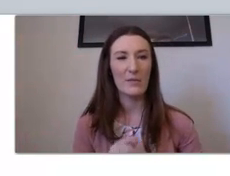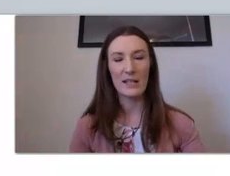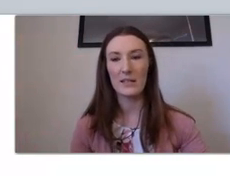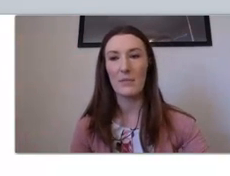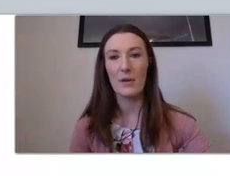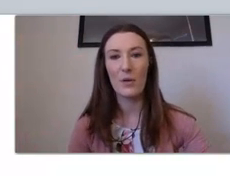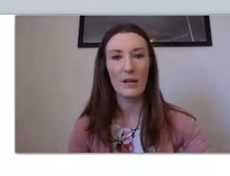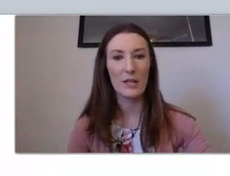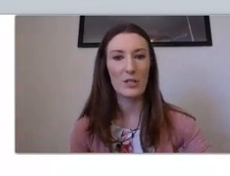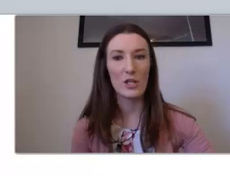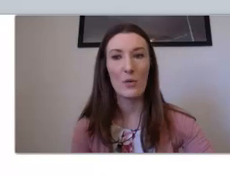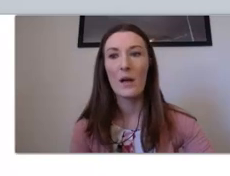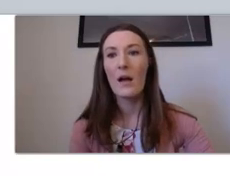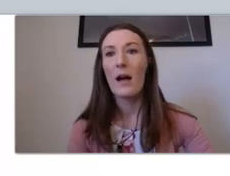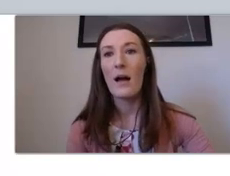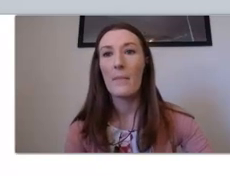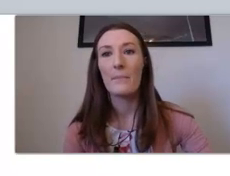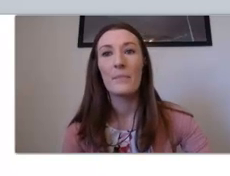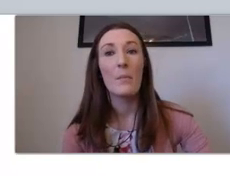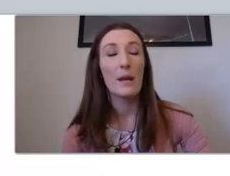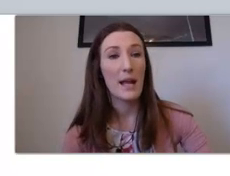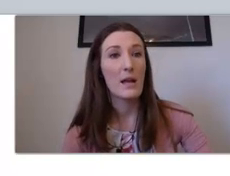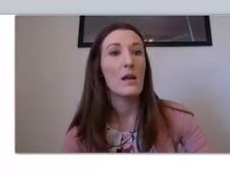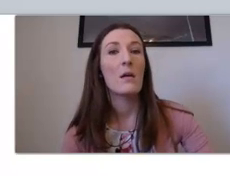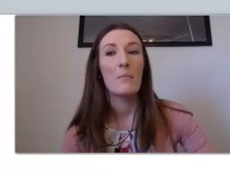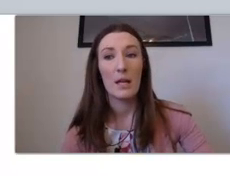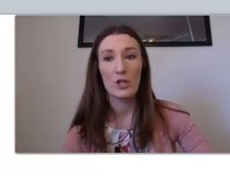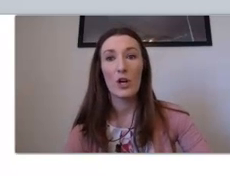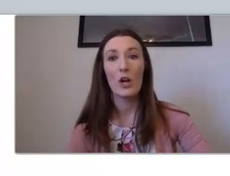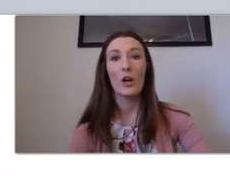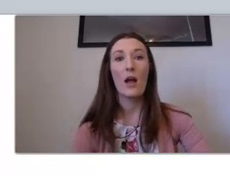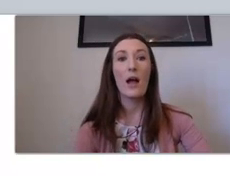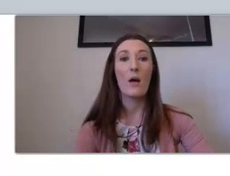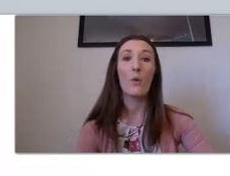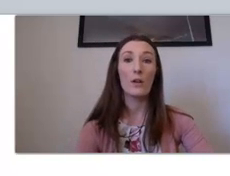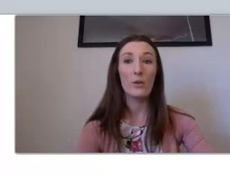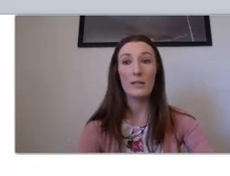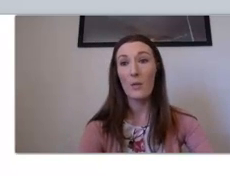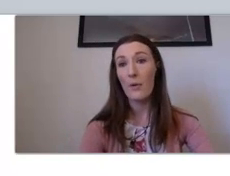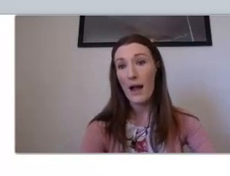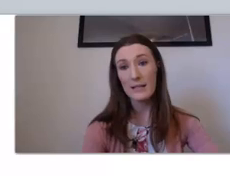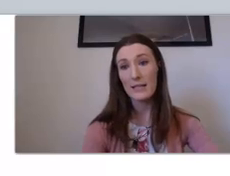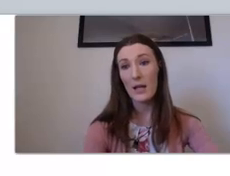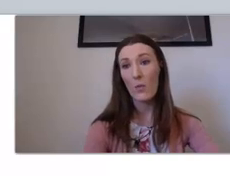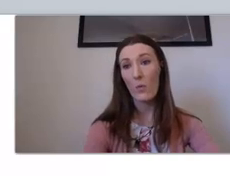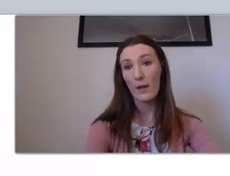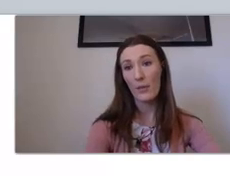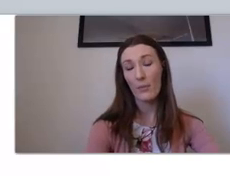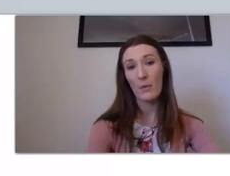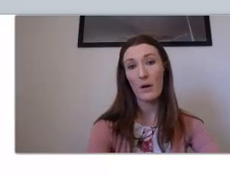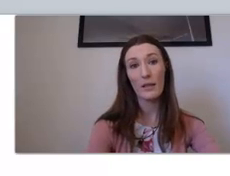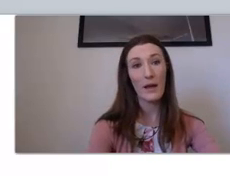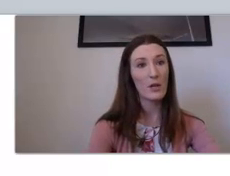Okay? That one takes some coordination too. But again, make sure while you guys are practicing